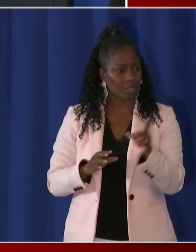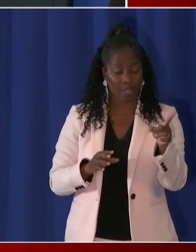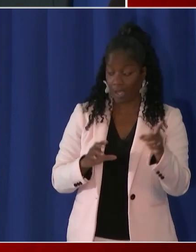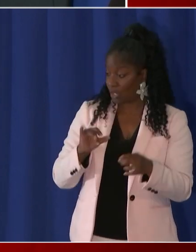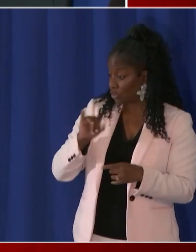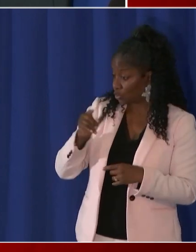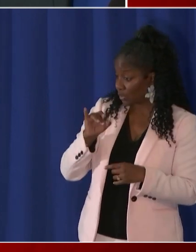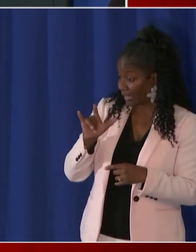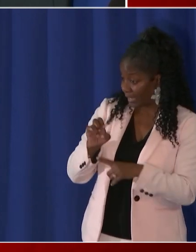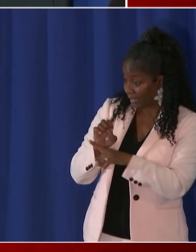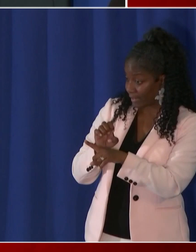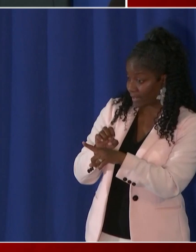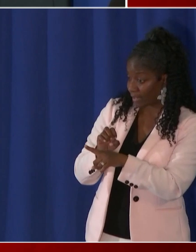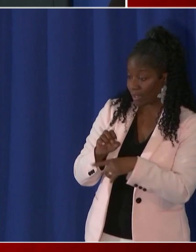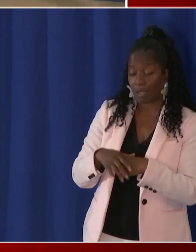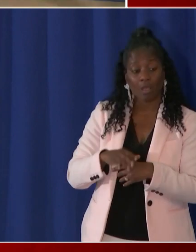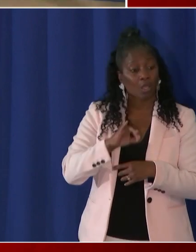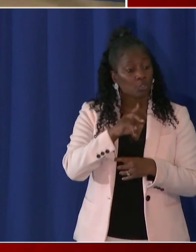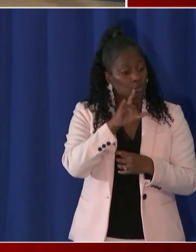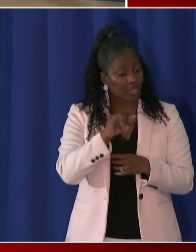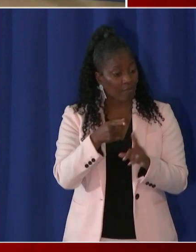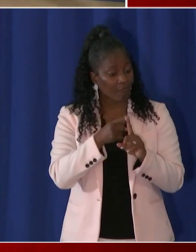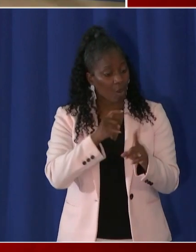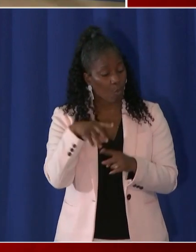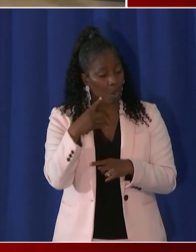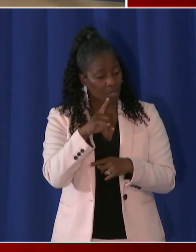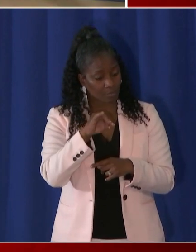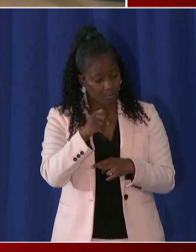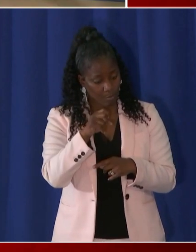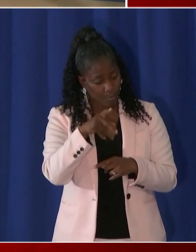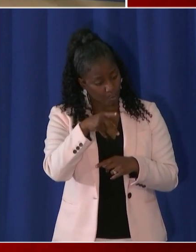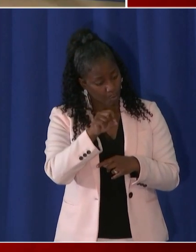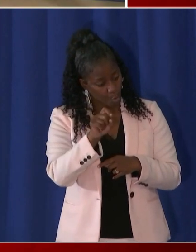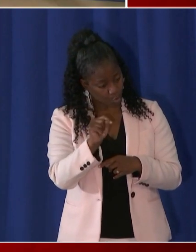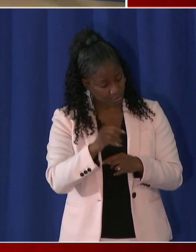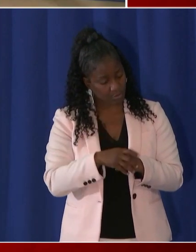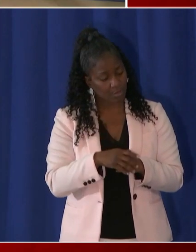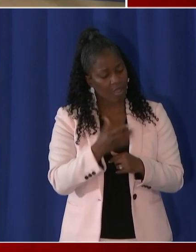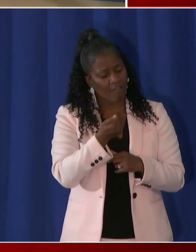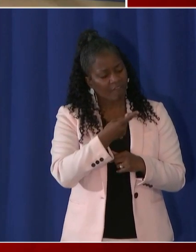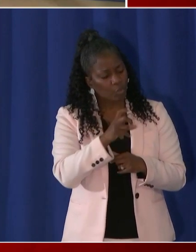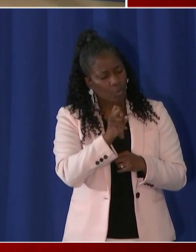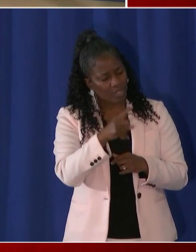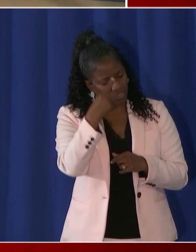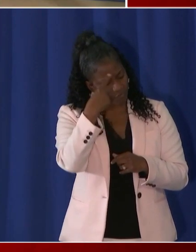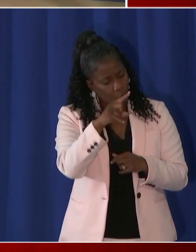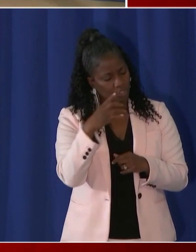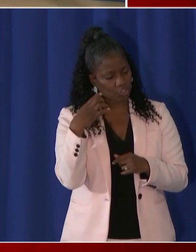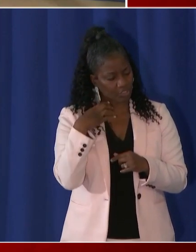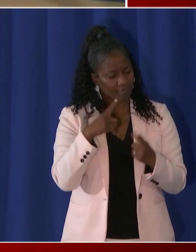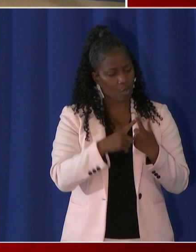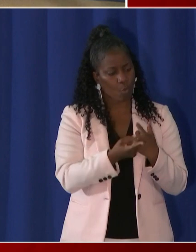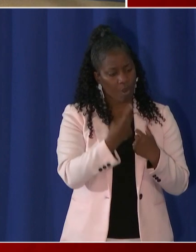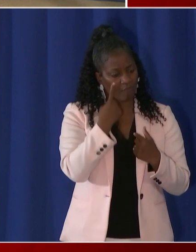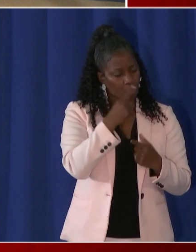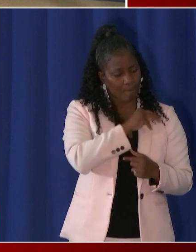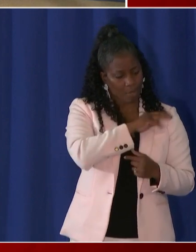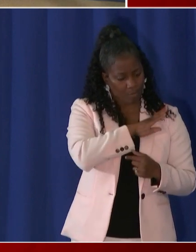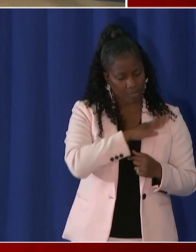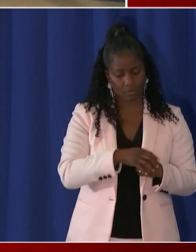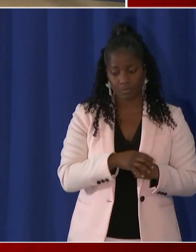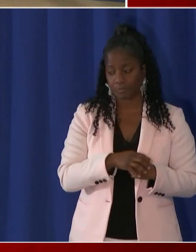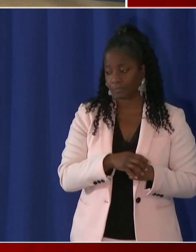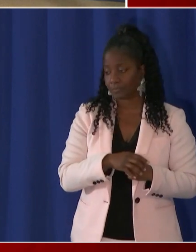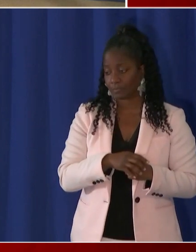Julie? Thank you. Julie Weil from the Washington Post. I have a few questions for the chief and one for the mayor, if I may. First of all,